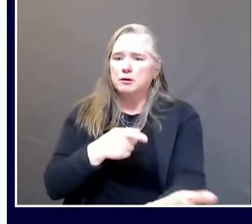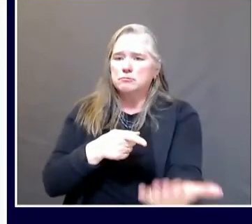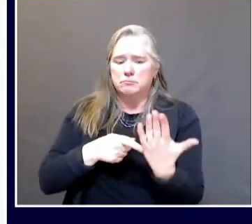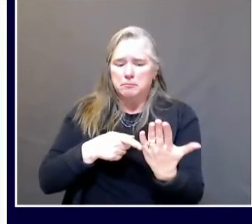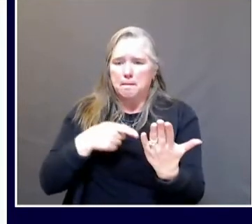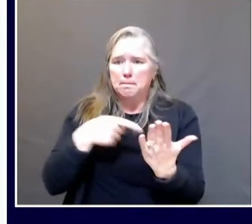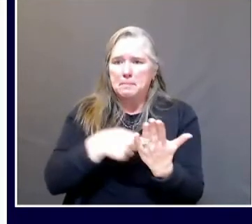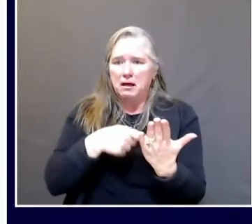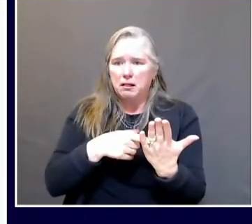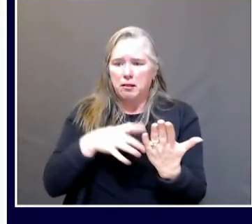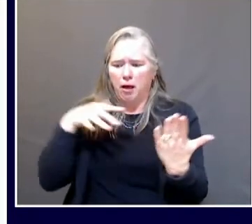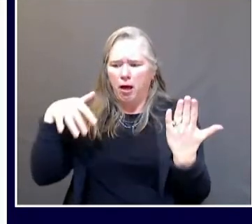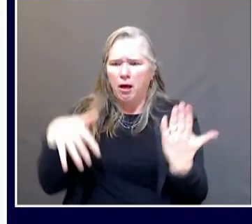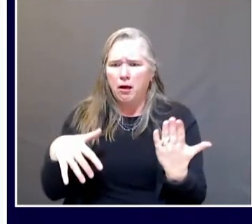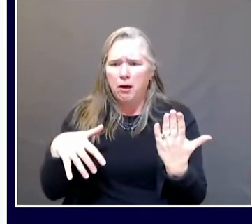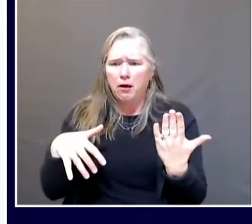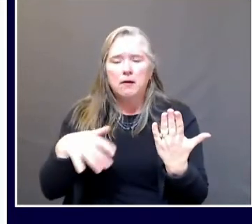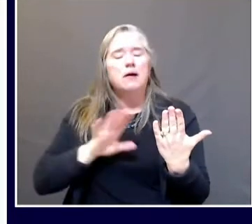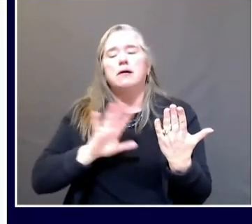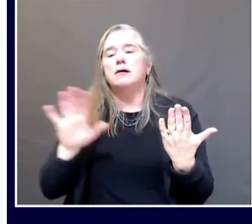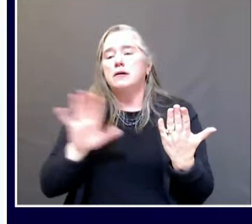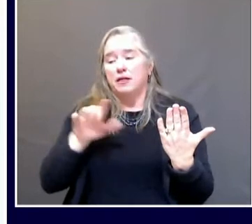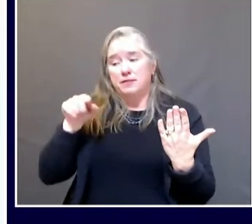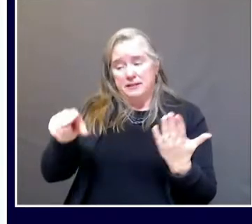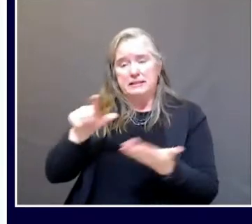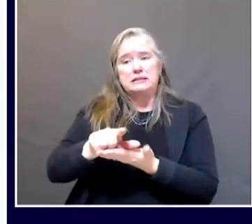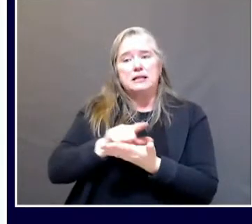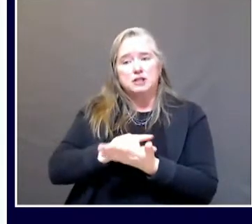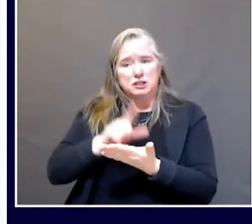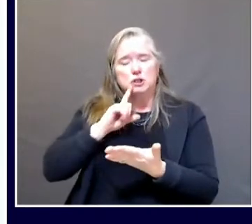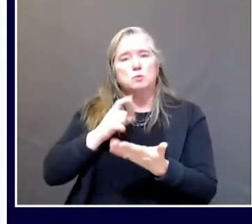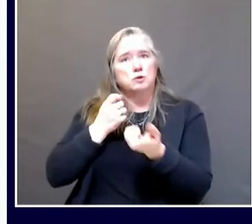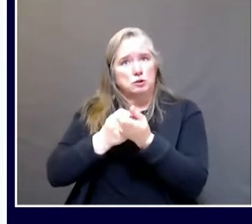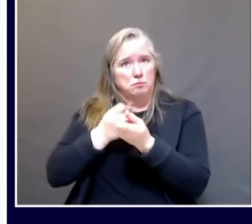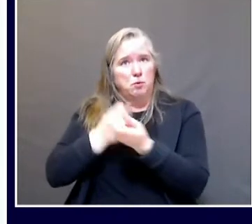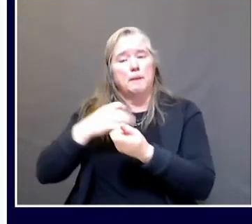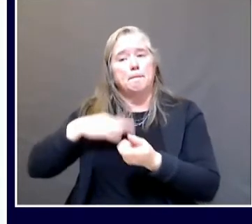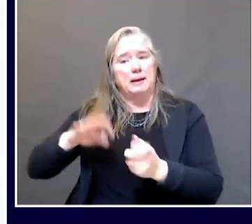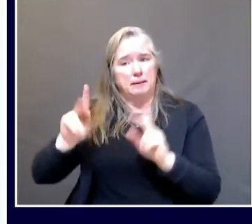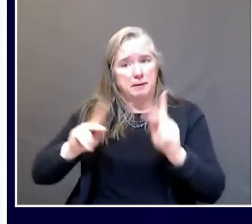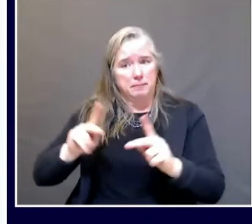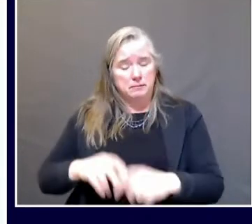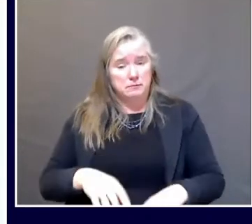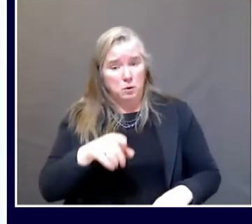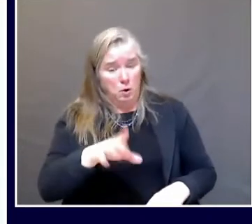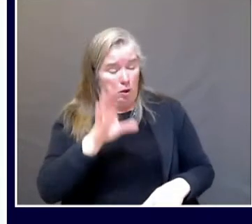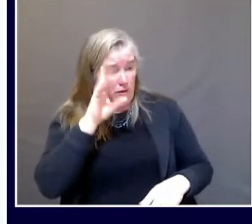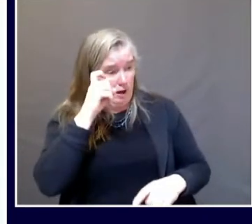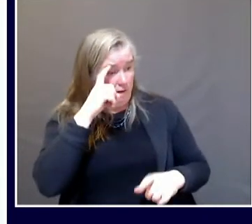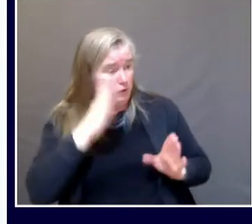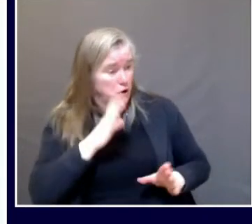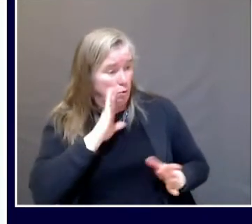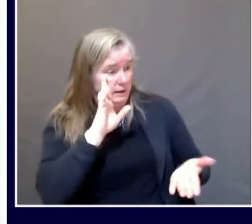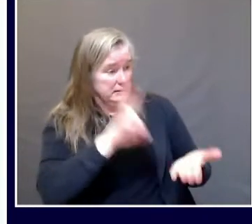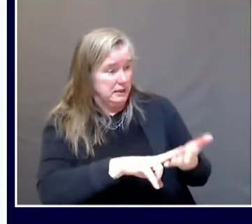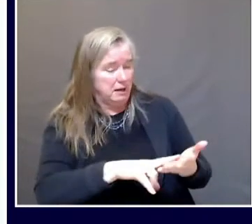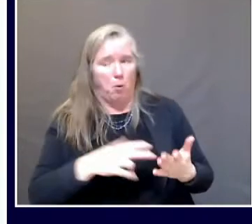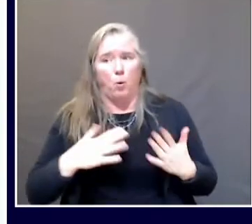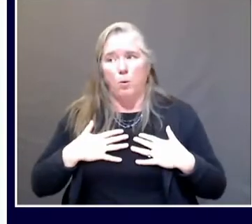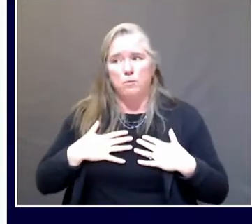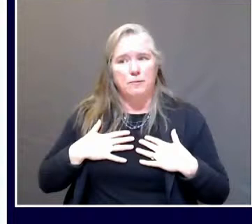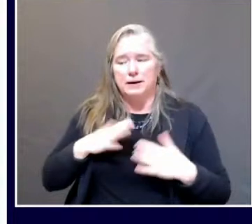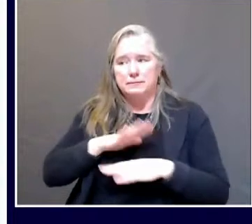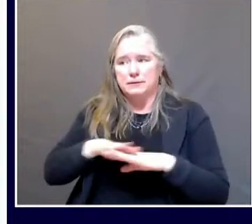pandemic. This legislation would continue that and strengthen that. So she'd sign it? I can't answer that